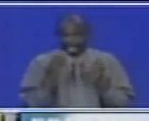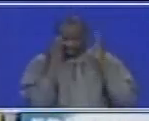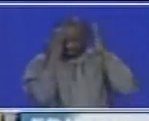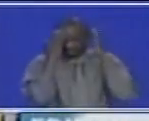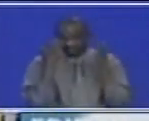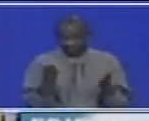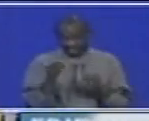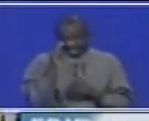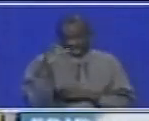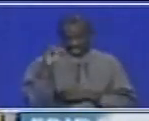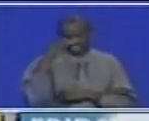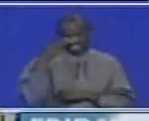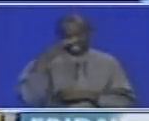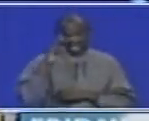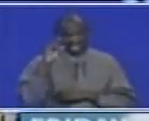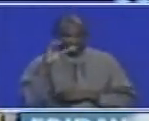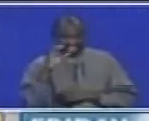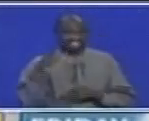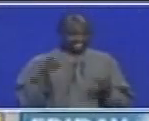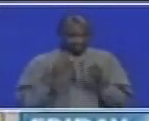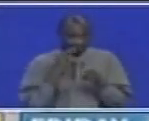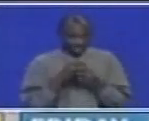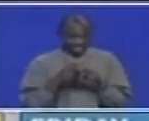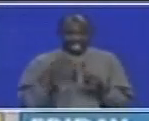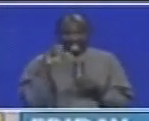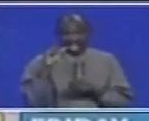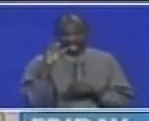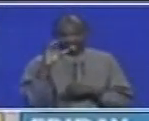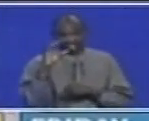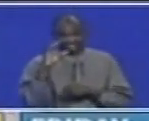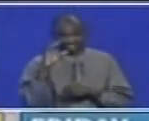not Archbishop. Does that apply to words like architecture?